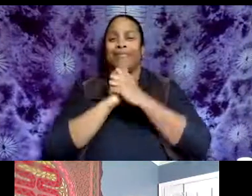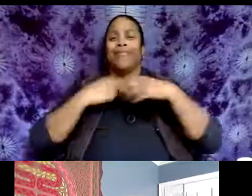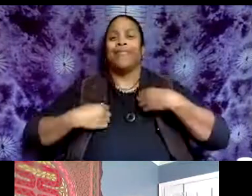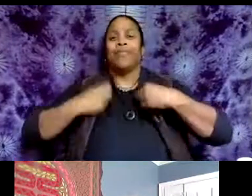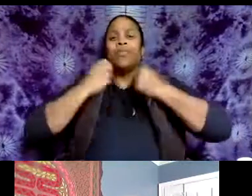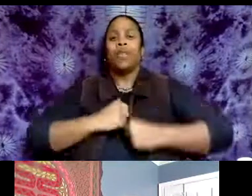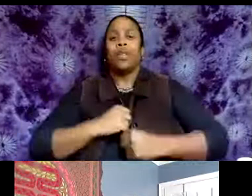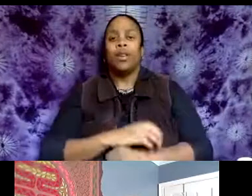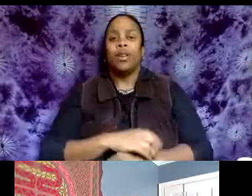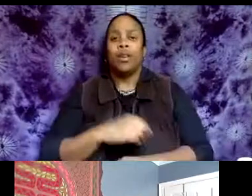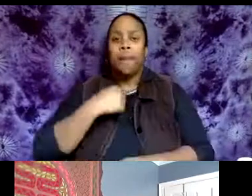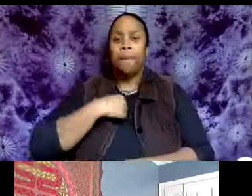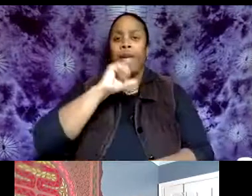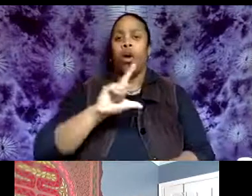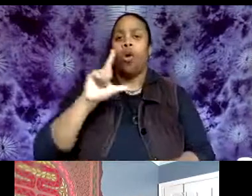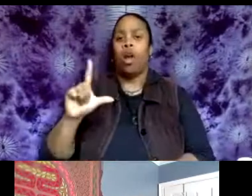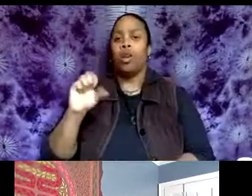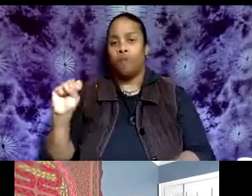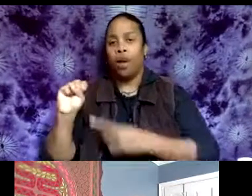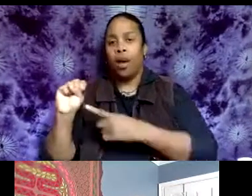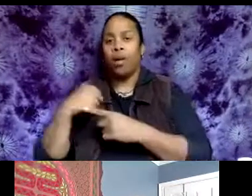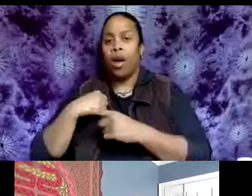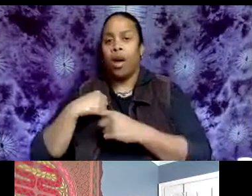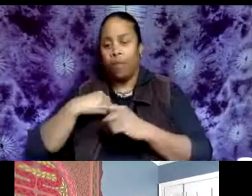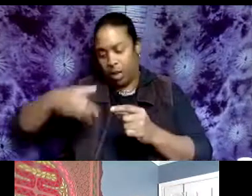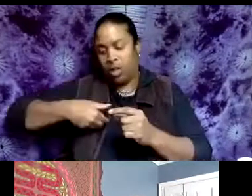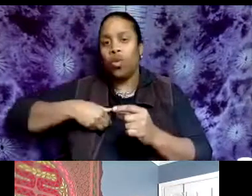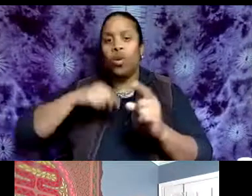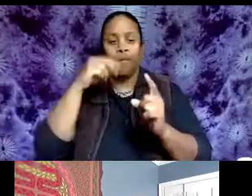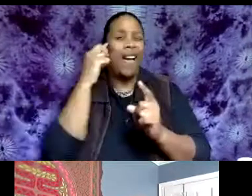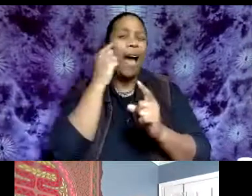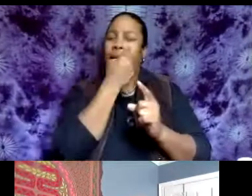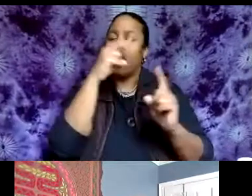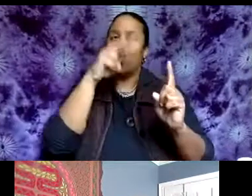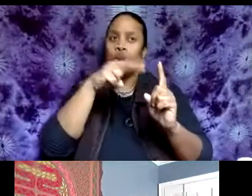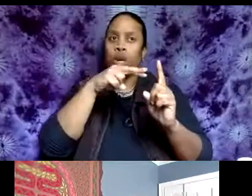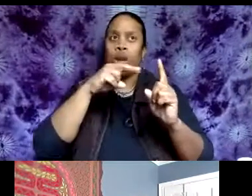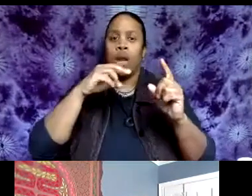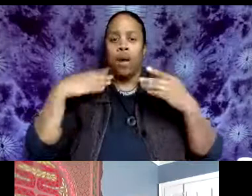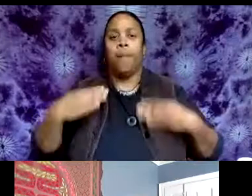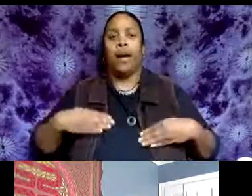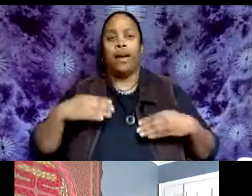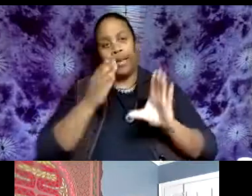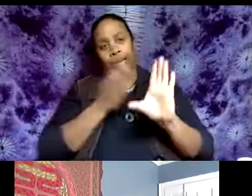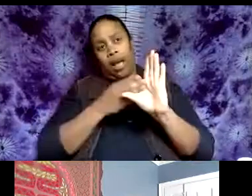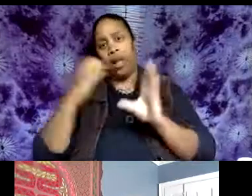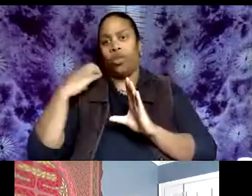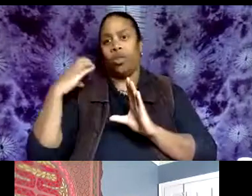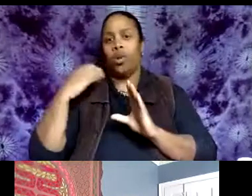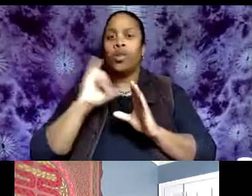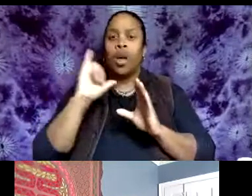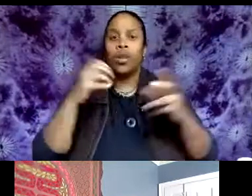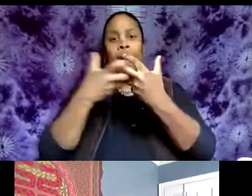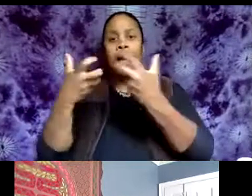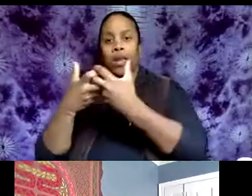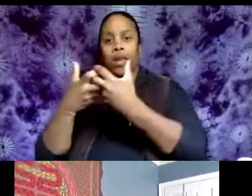Great. And I'm Laureli Shimayo. I'm an intuitive eye reader and body psychology coach. I'm also a matchmaker, relationship coach. So